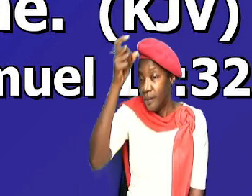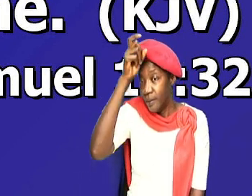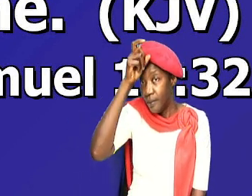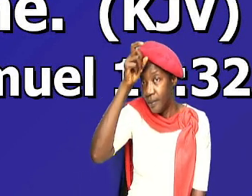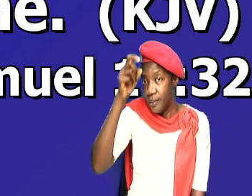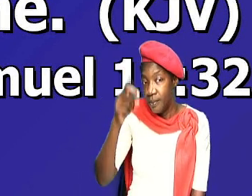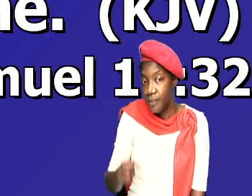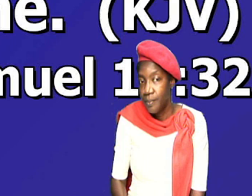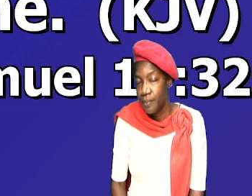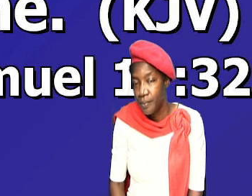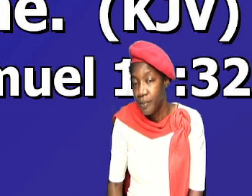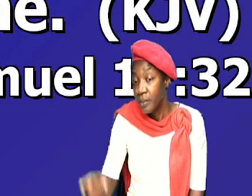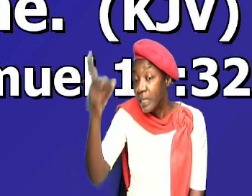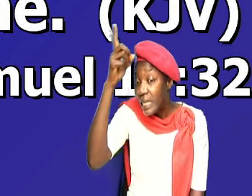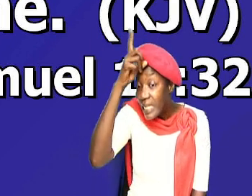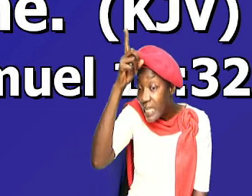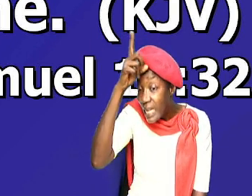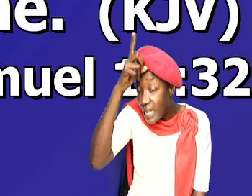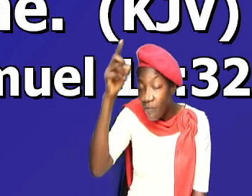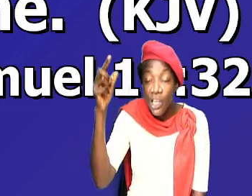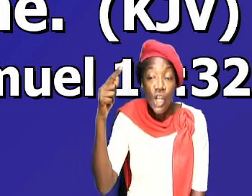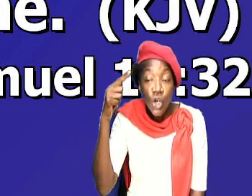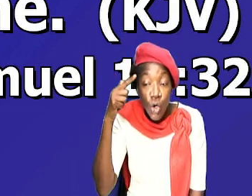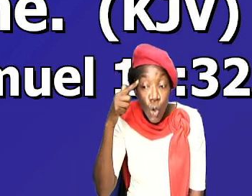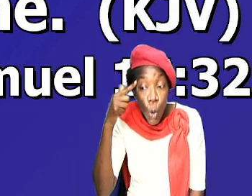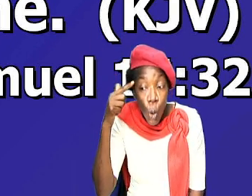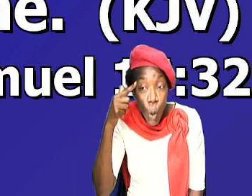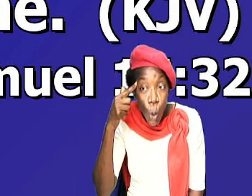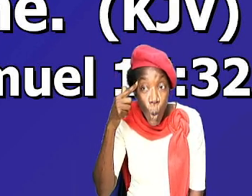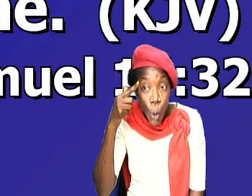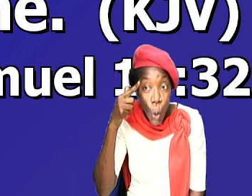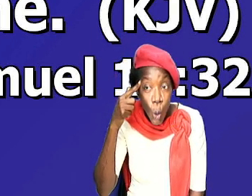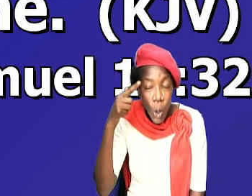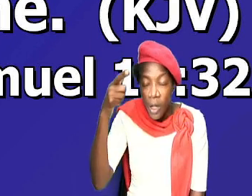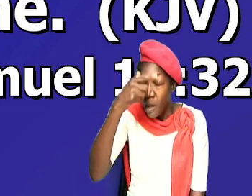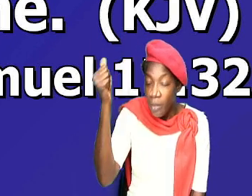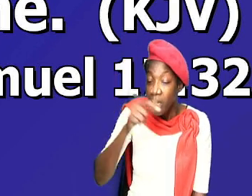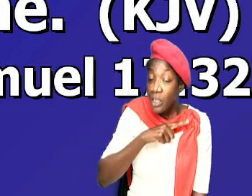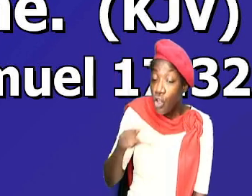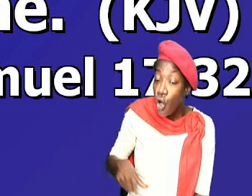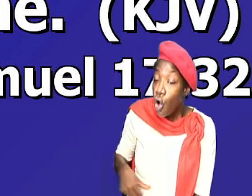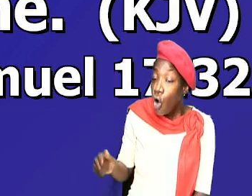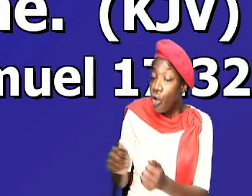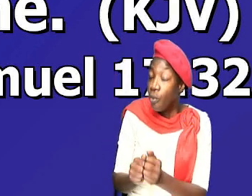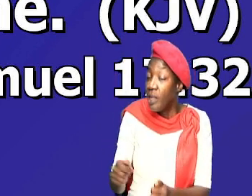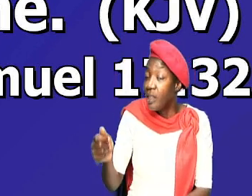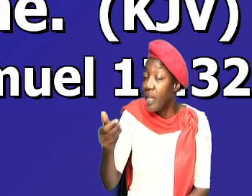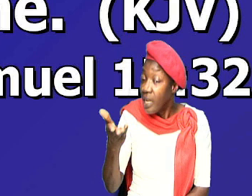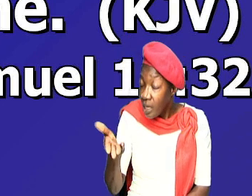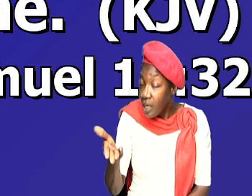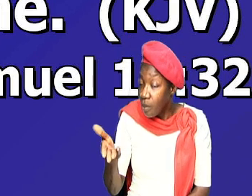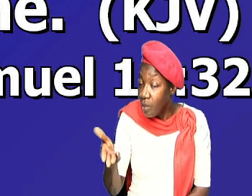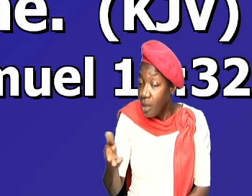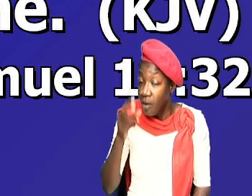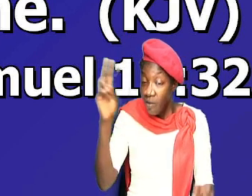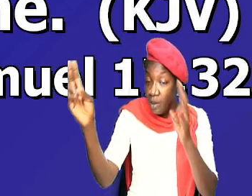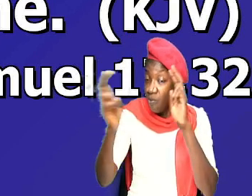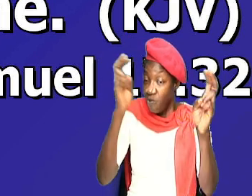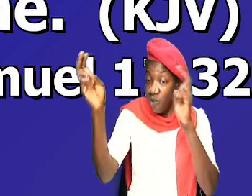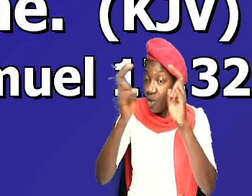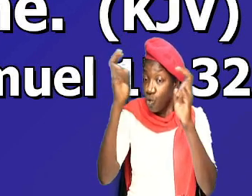So we are saying that David knew that it was because the Lord was with him why he was victorious.